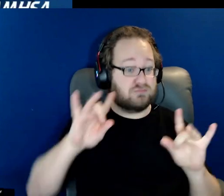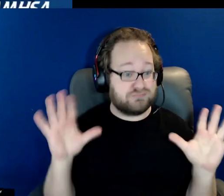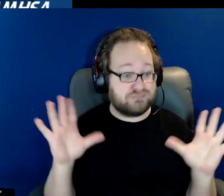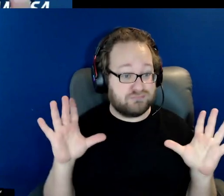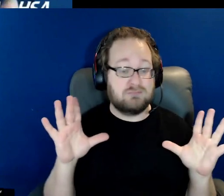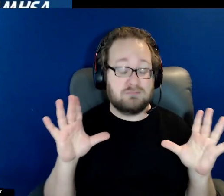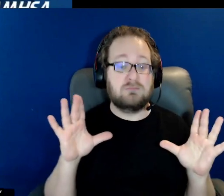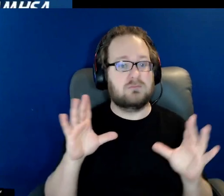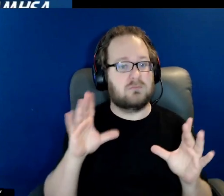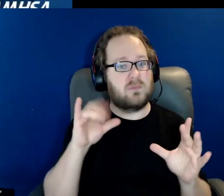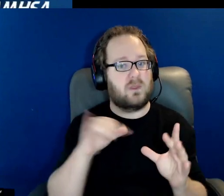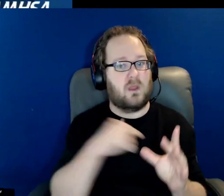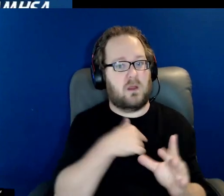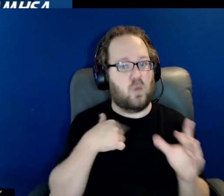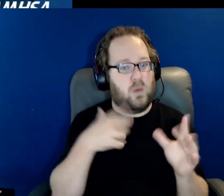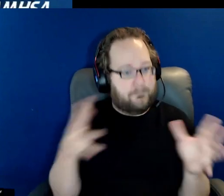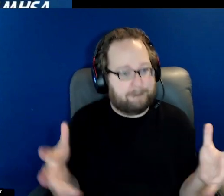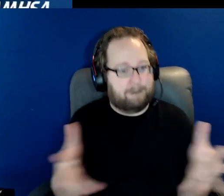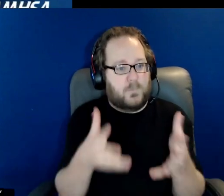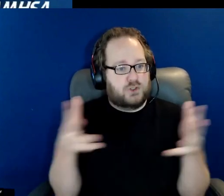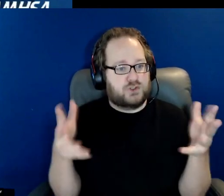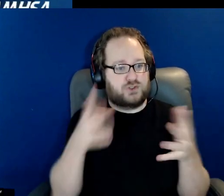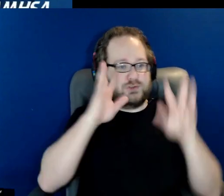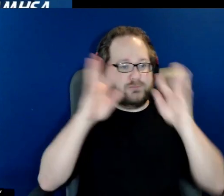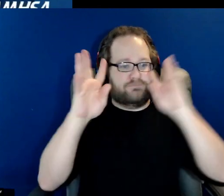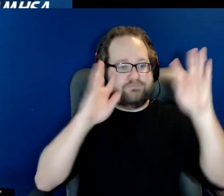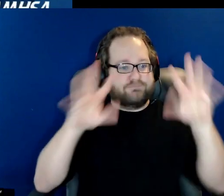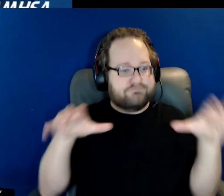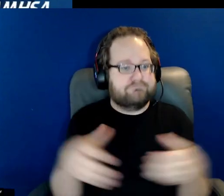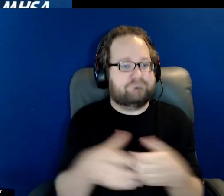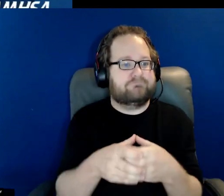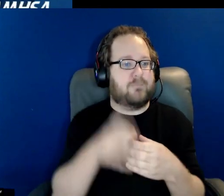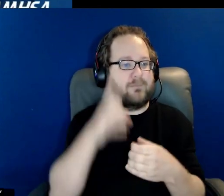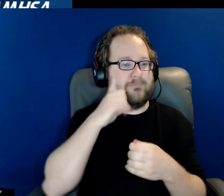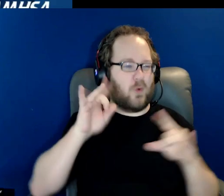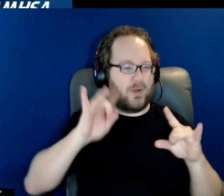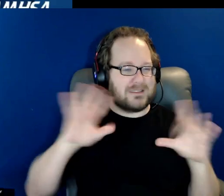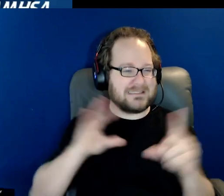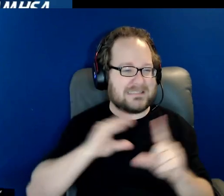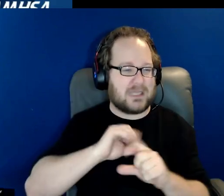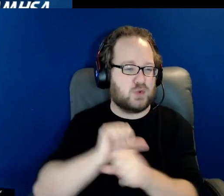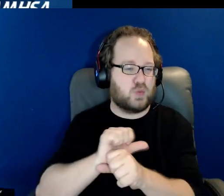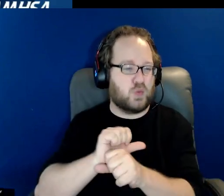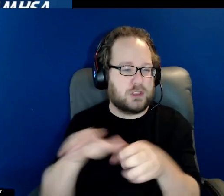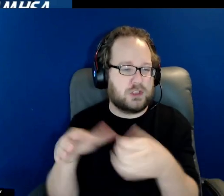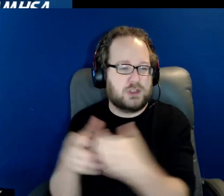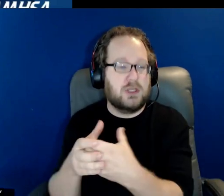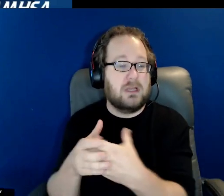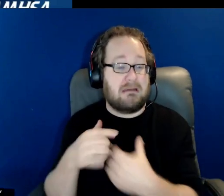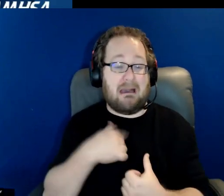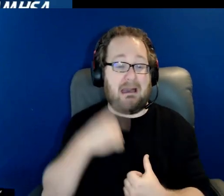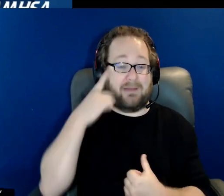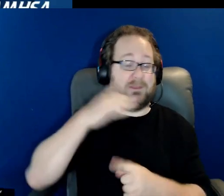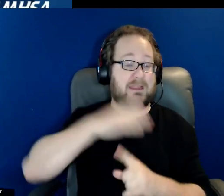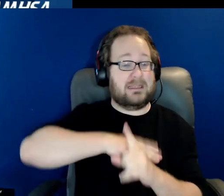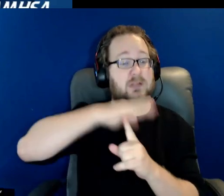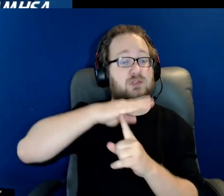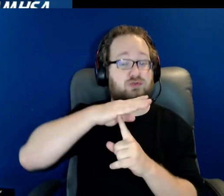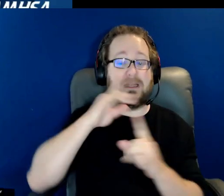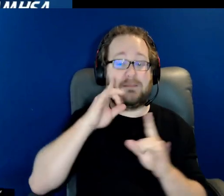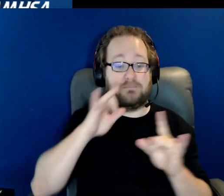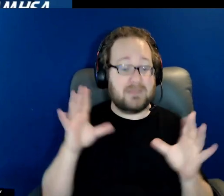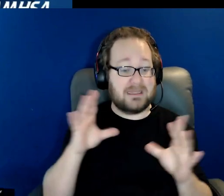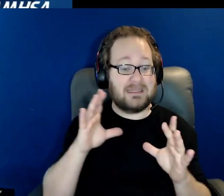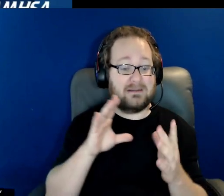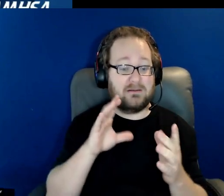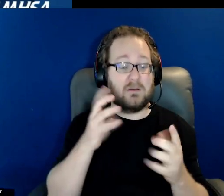collaboration and drive innovation in the field of disaster work. I believe extreme heat is doing that for us now. It's probably the